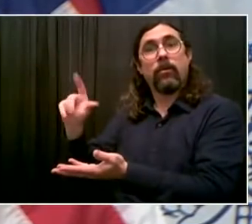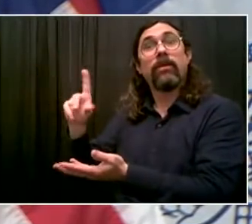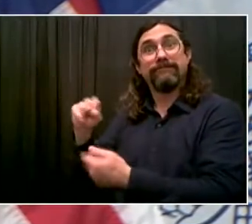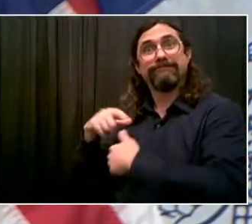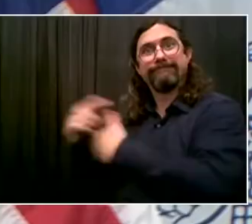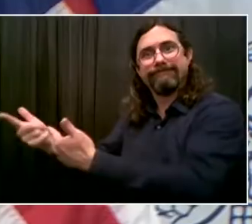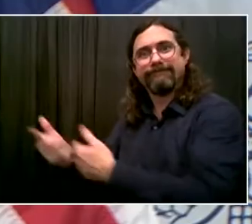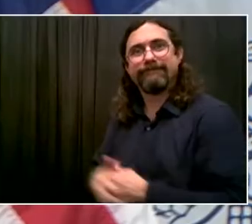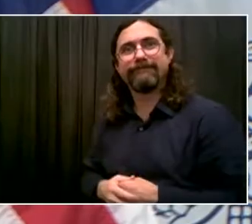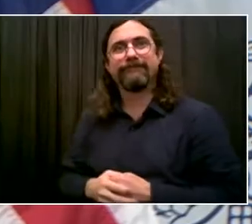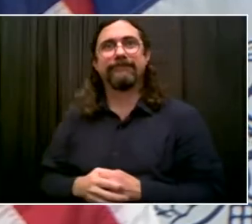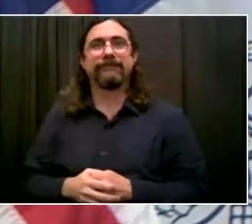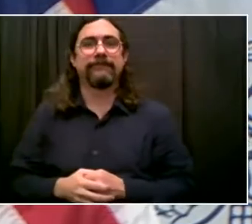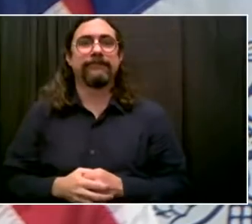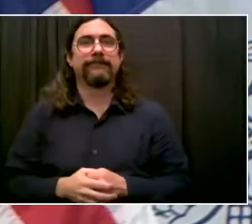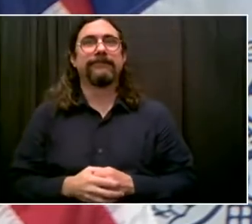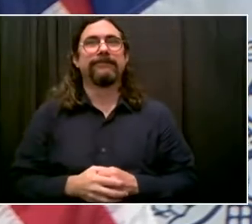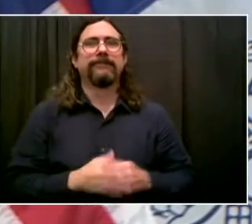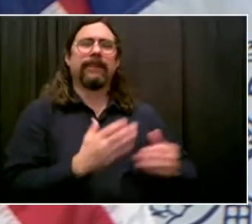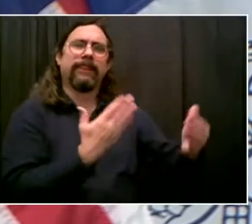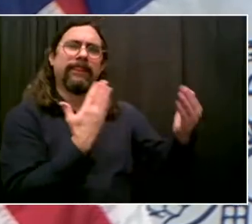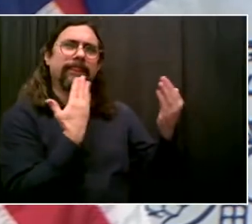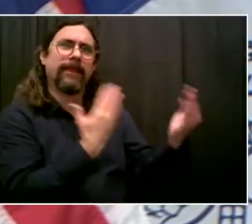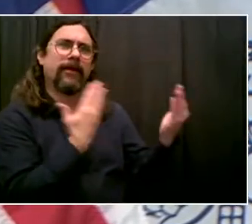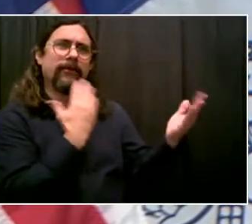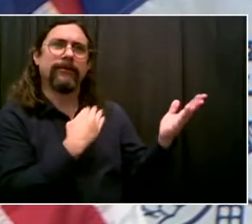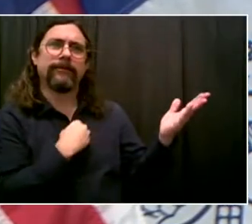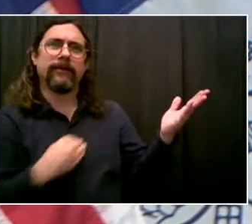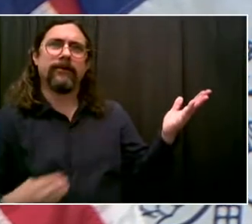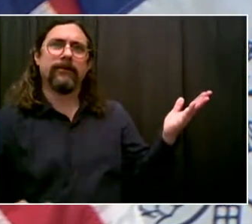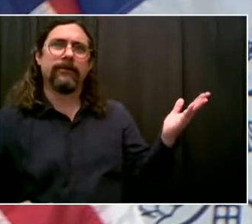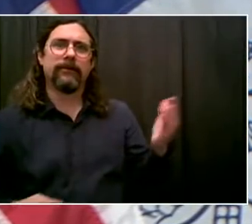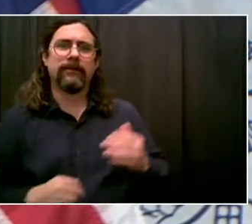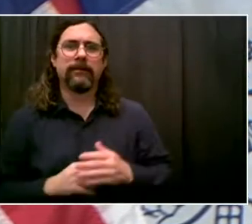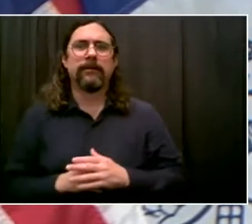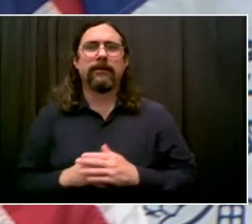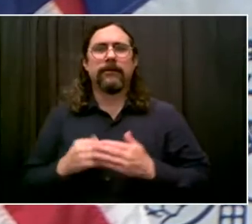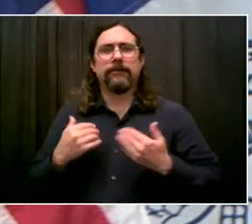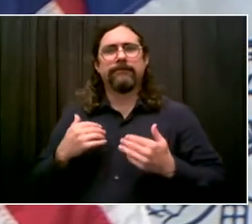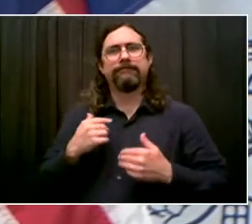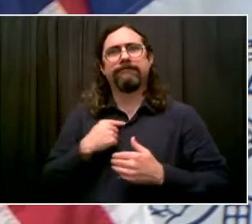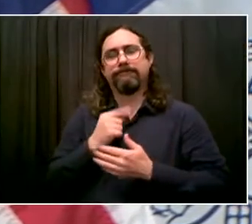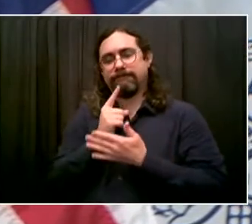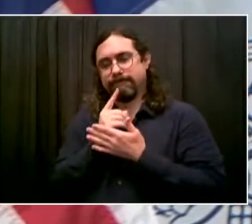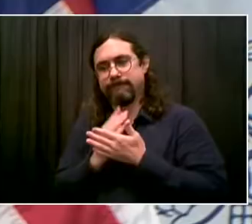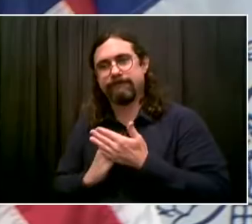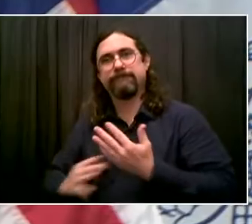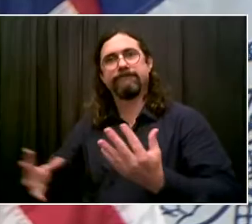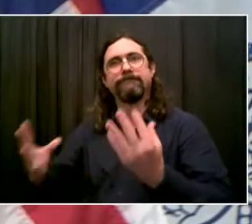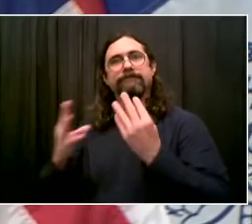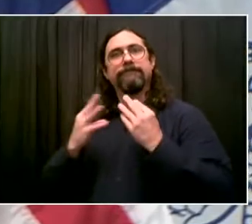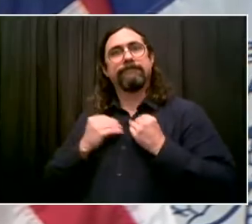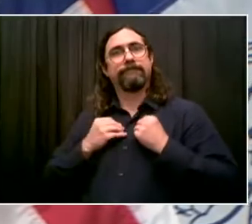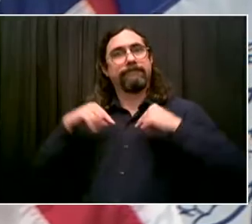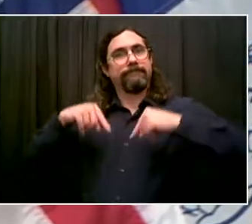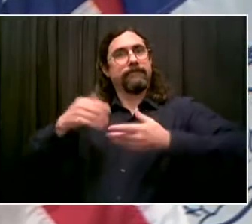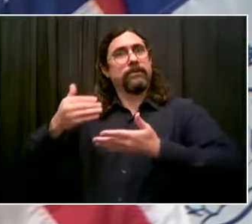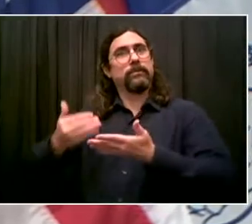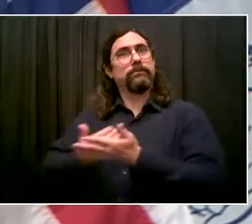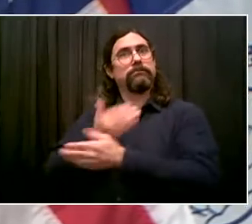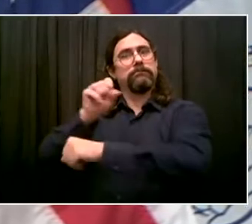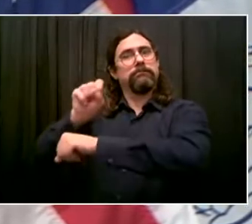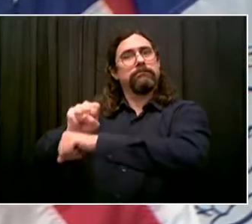Chief Procurement Officer. It is a tremendous opportunity, and I'm grateful for it. As the mayor stated, I am a born and raised New